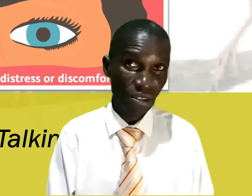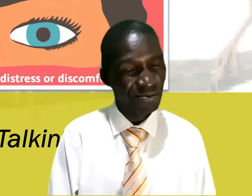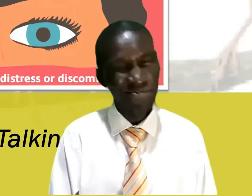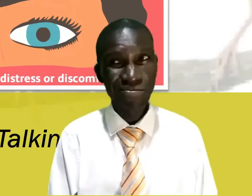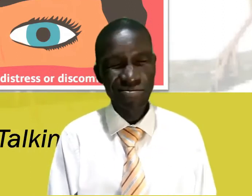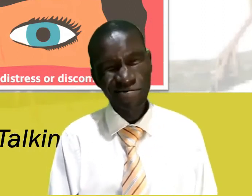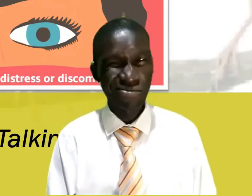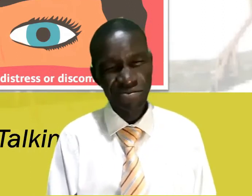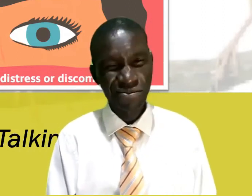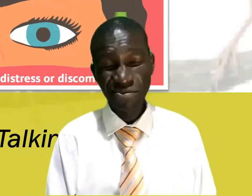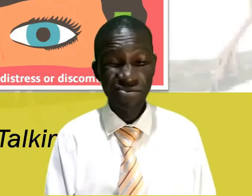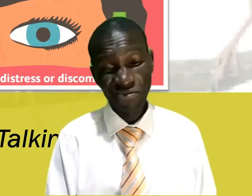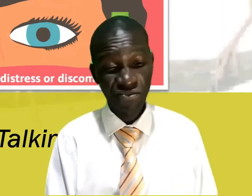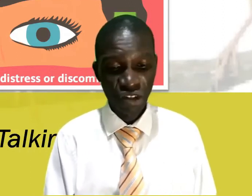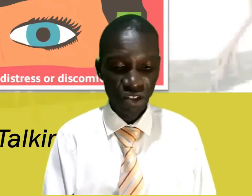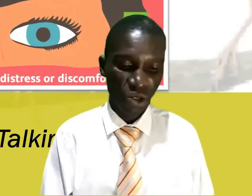talk, and